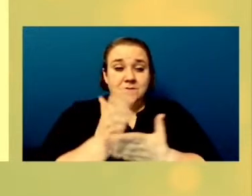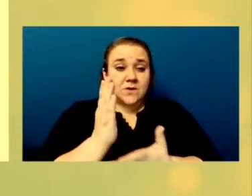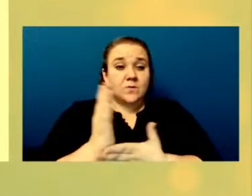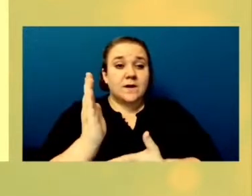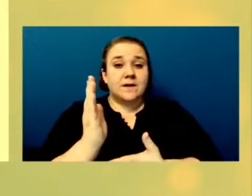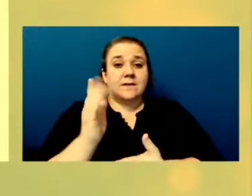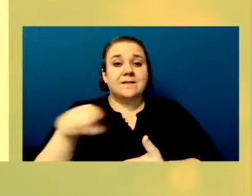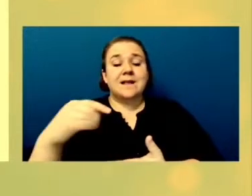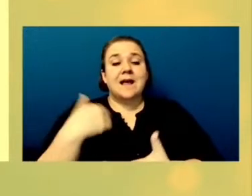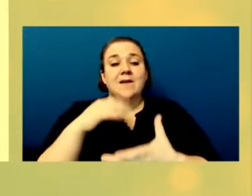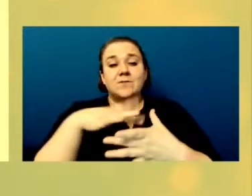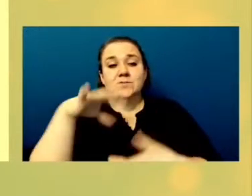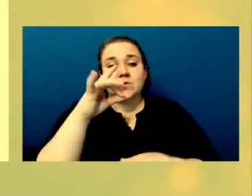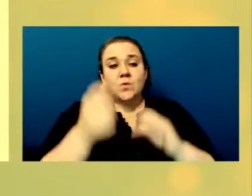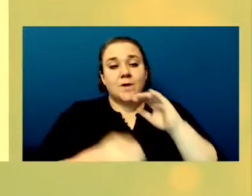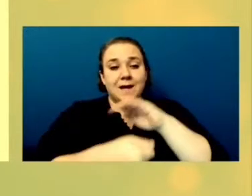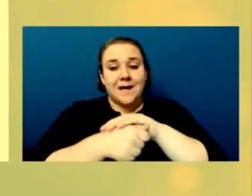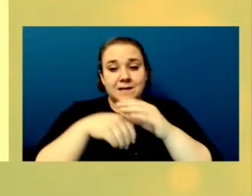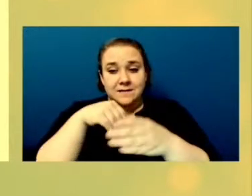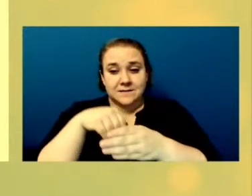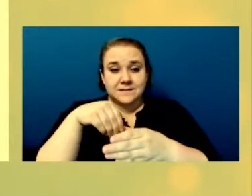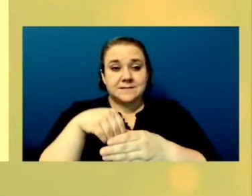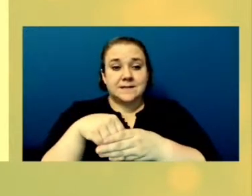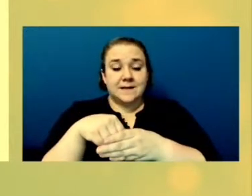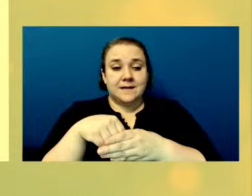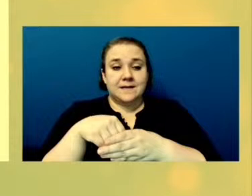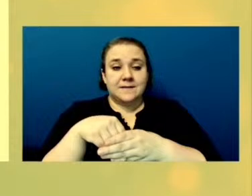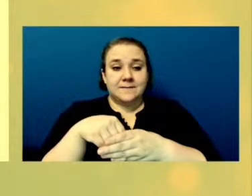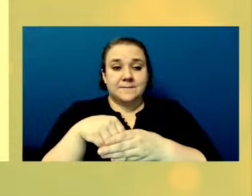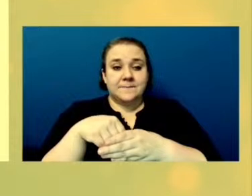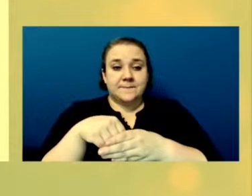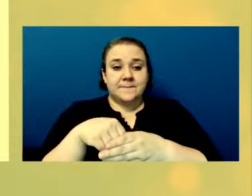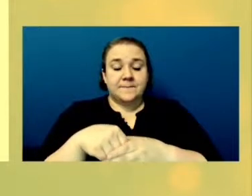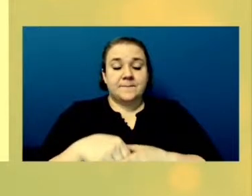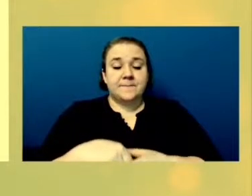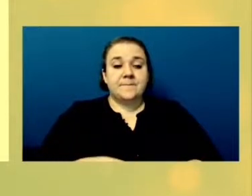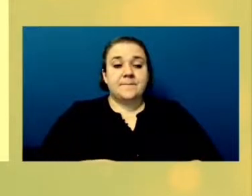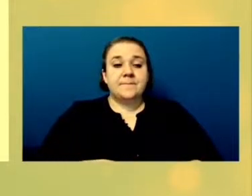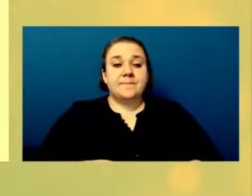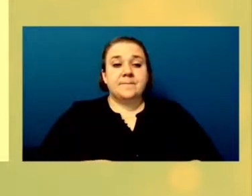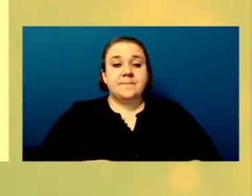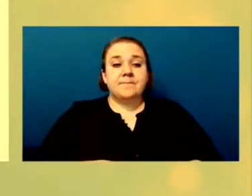Show me who it is you are.